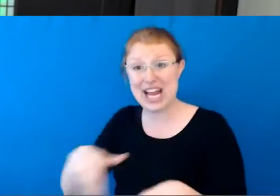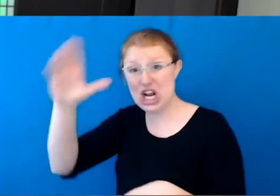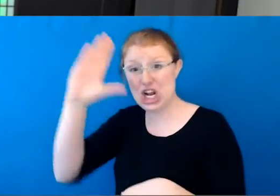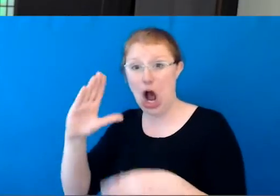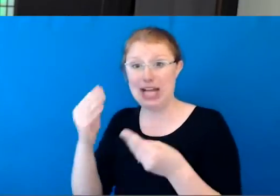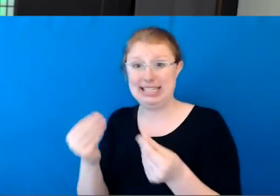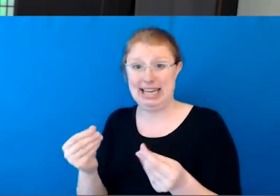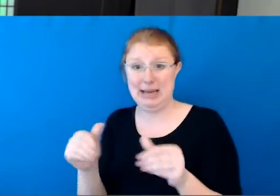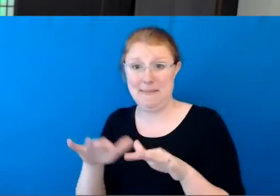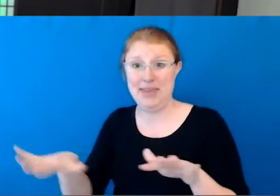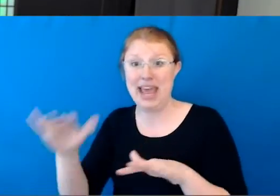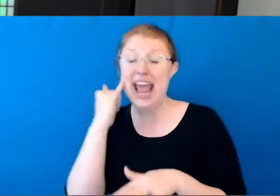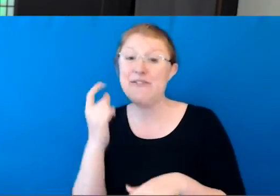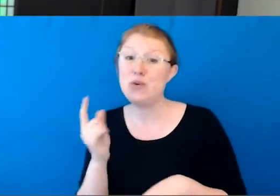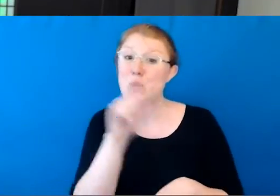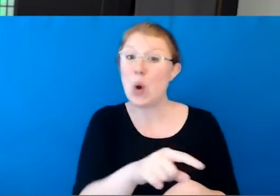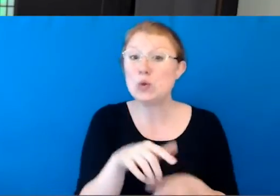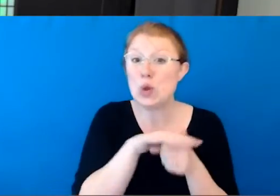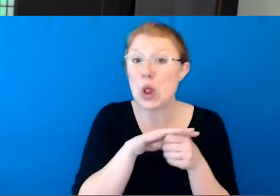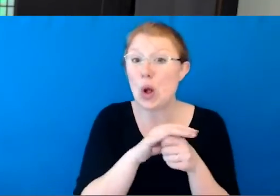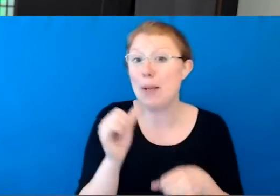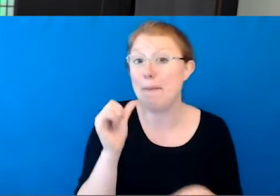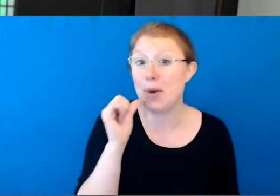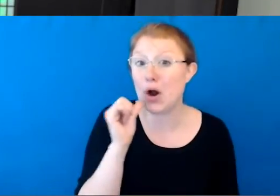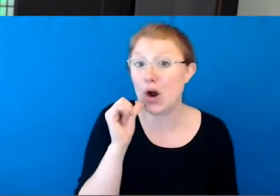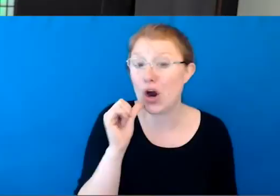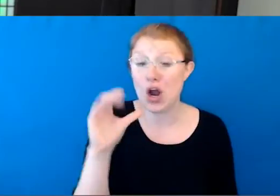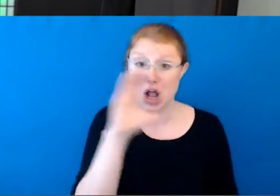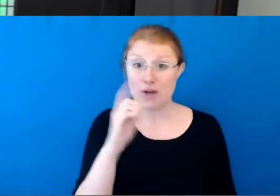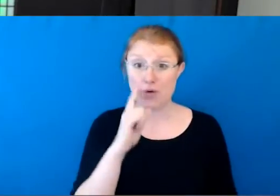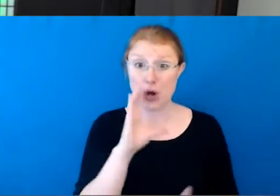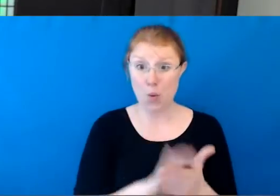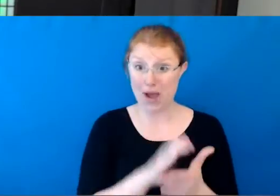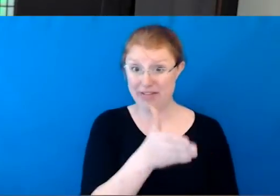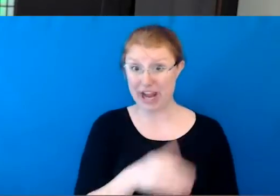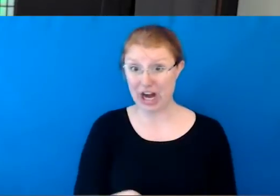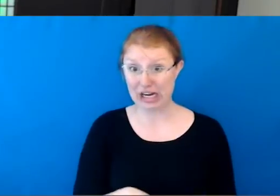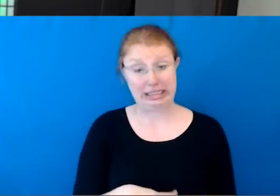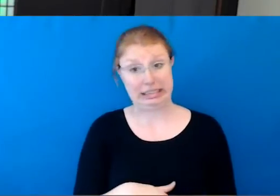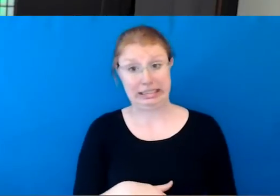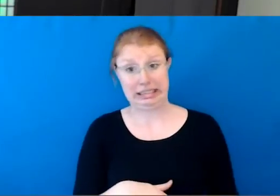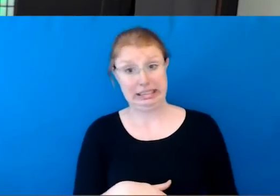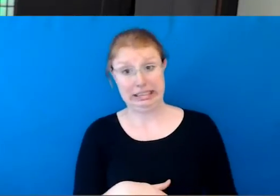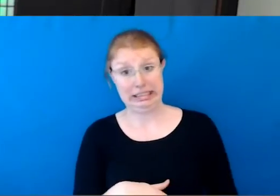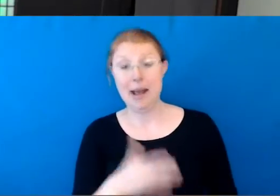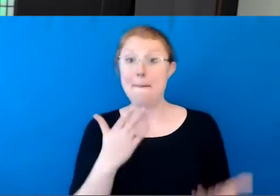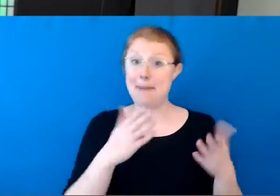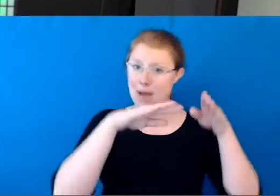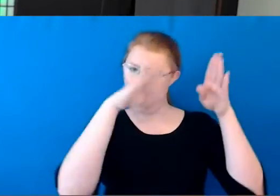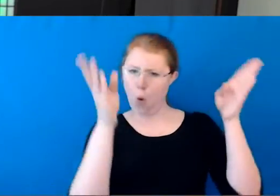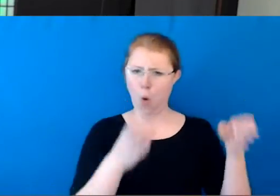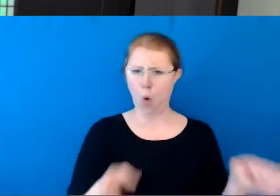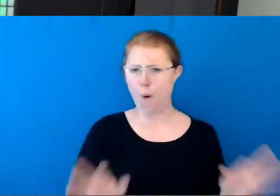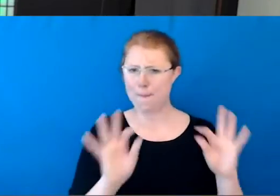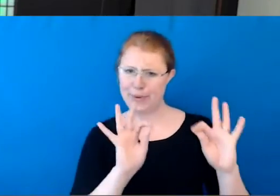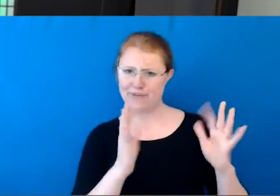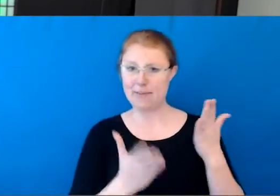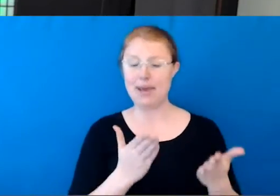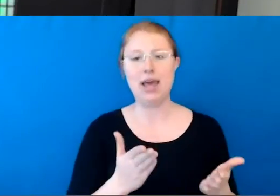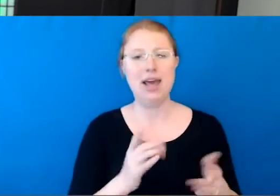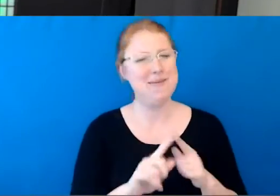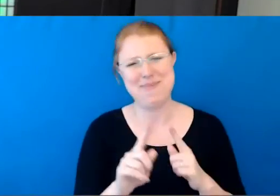local bar, you might not be finding a good wife. You might be finding a good-looking wife. You might be finding, you know, a fun